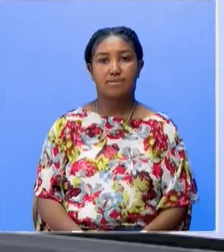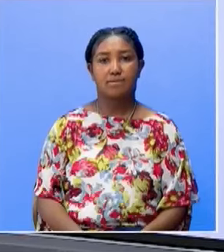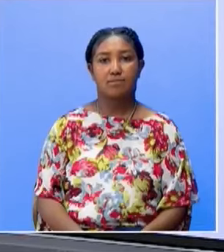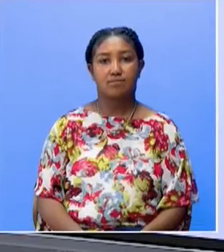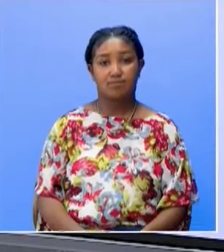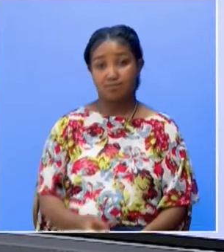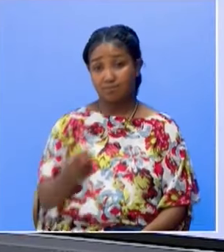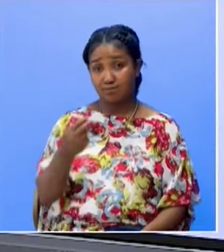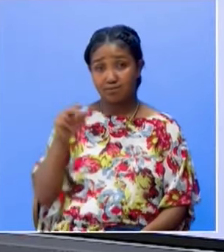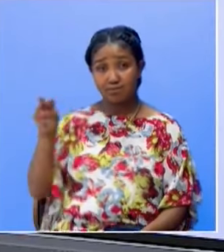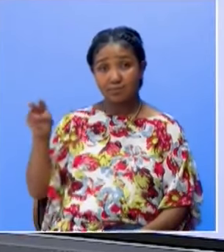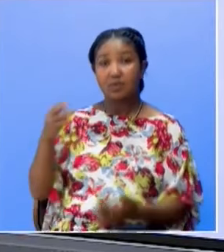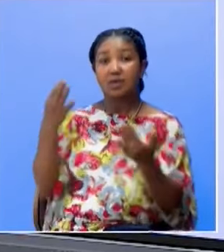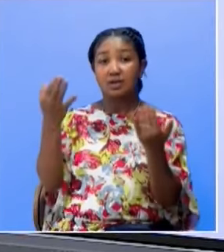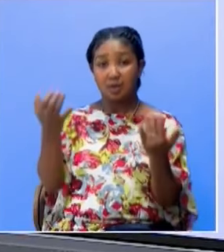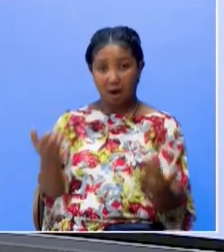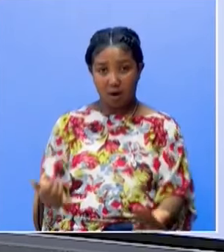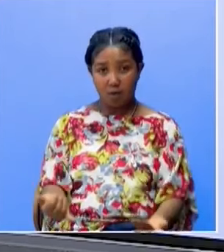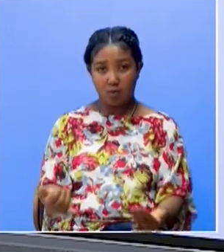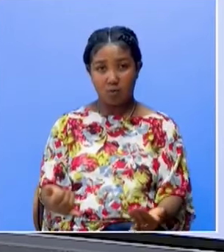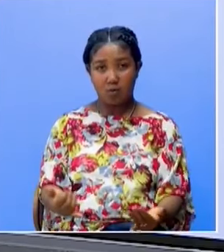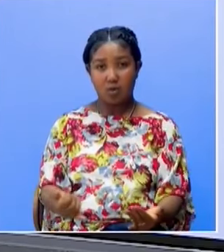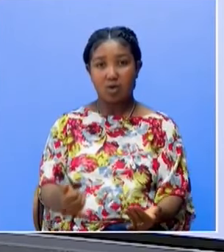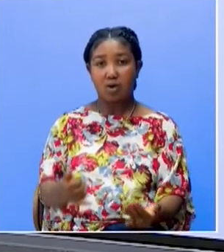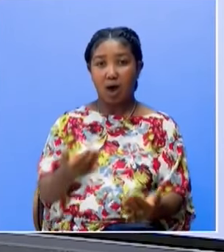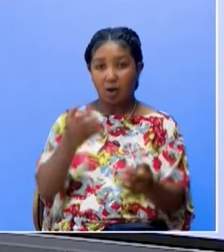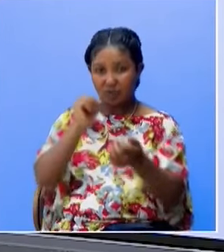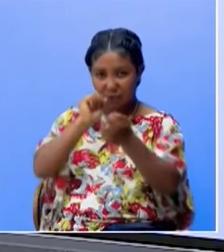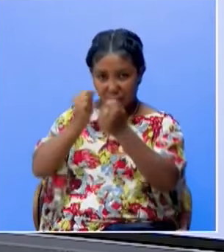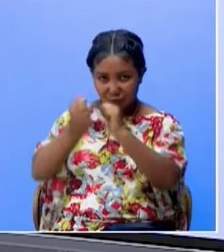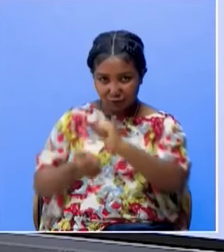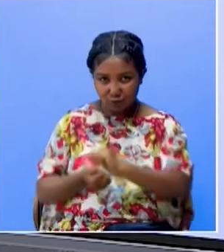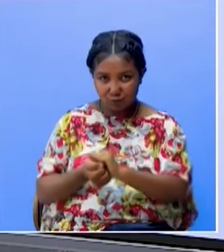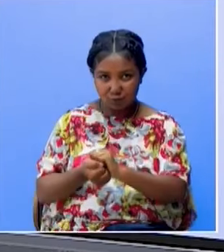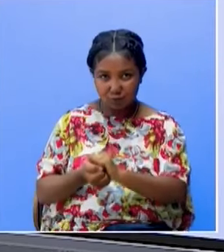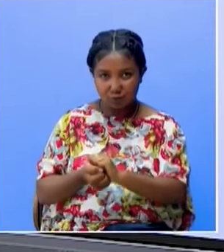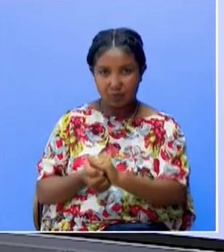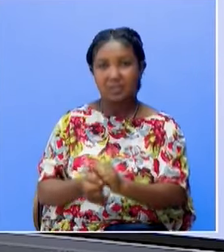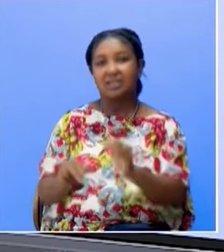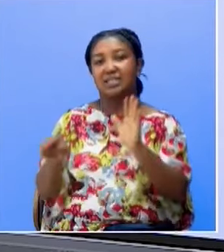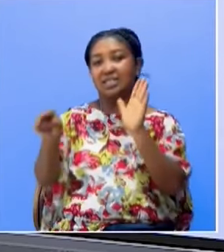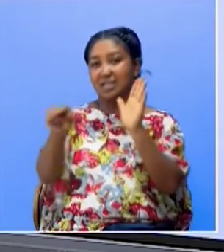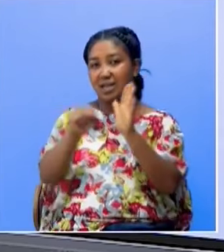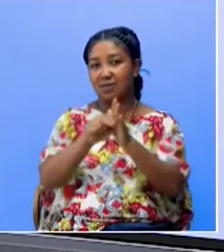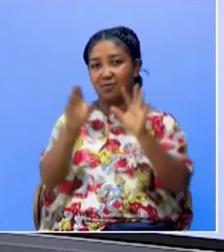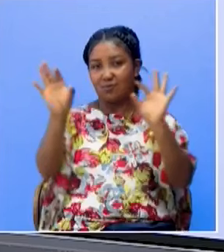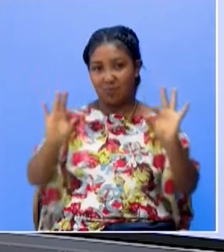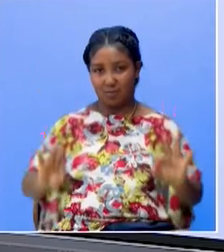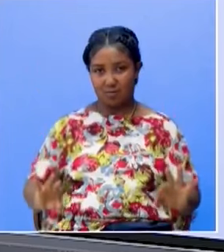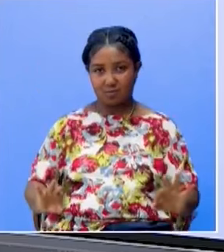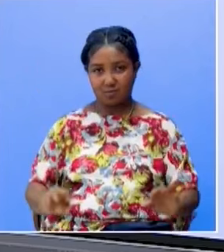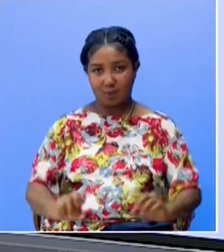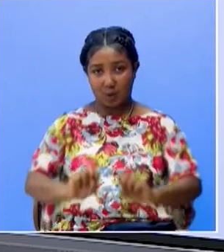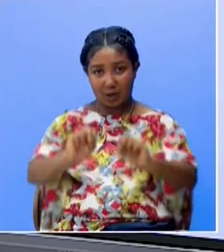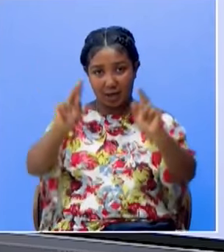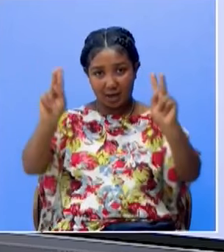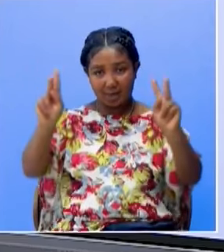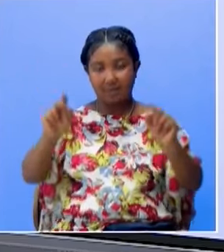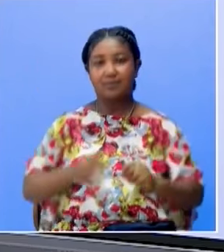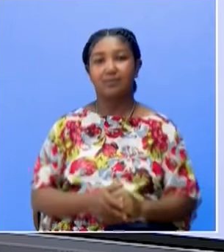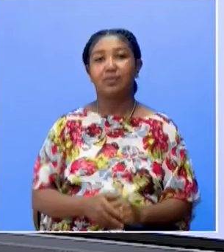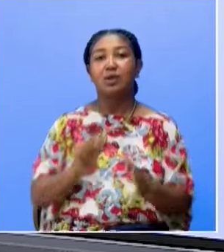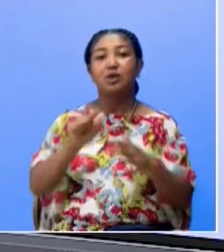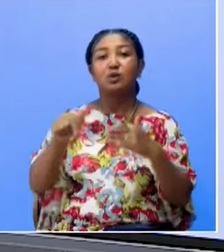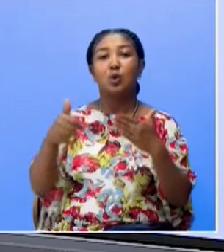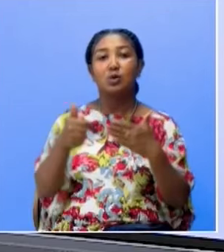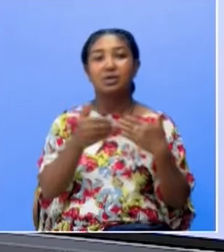Come on. Now, I'm going to change this one into negative 4. Is it clear? So